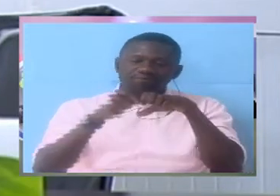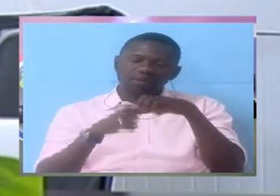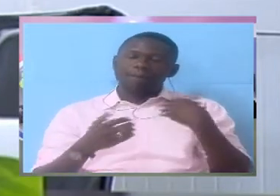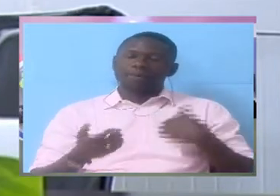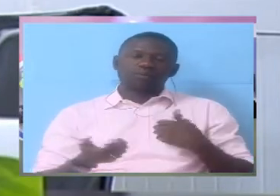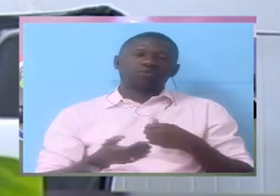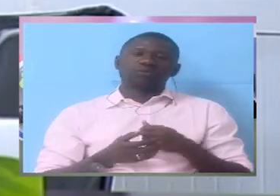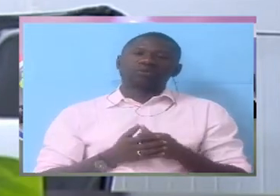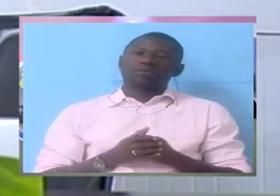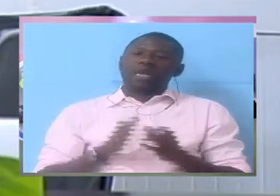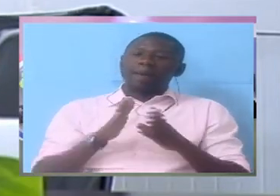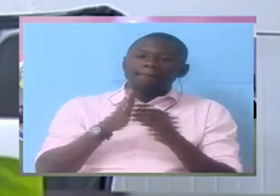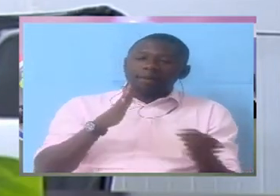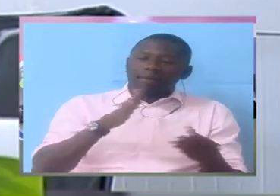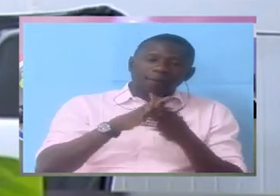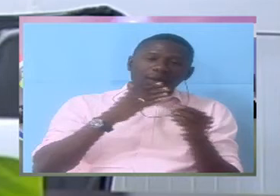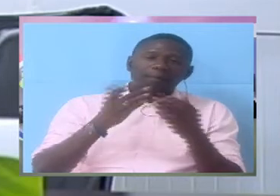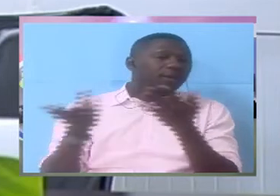there.